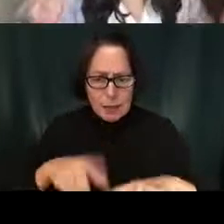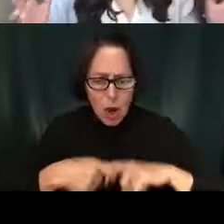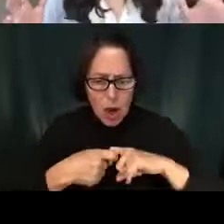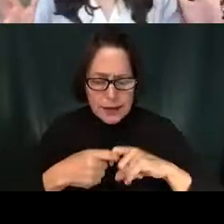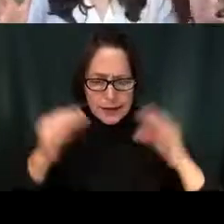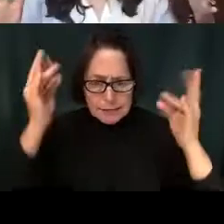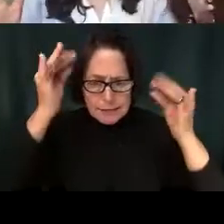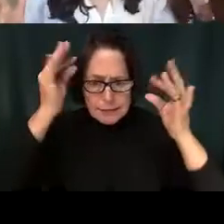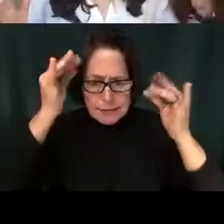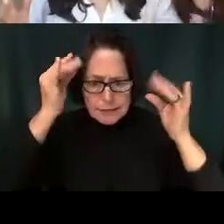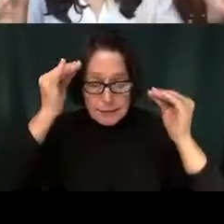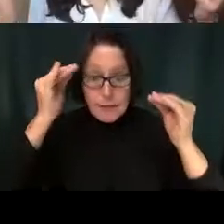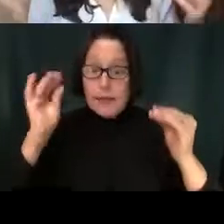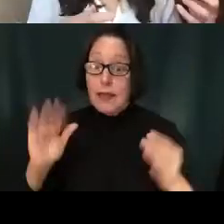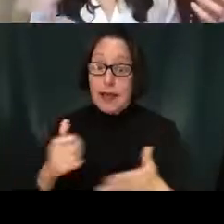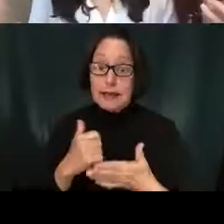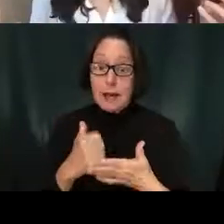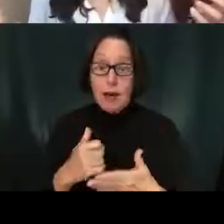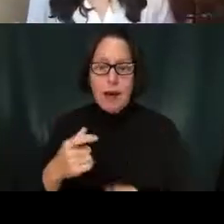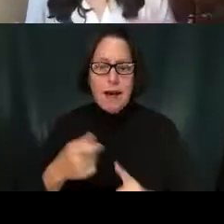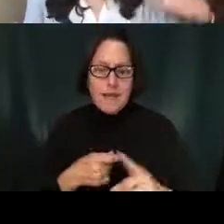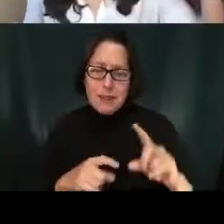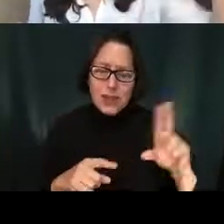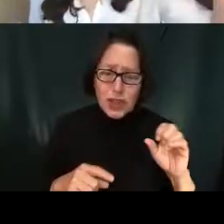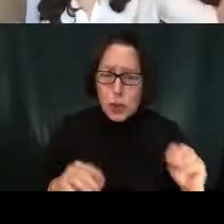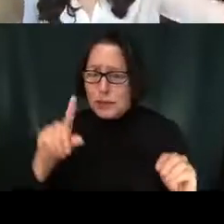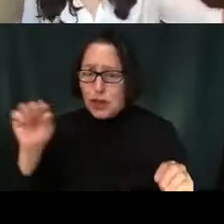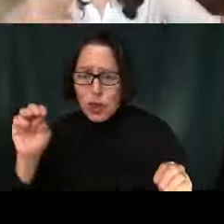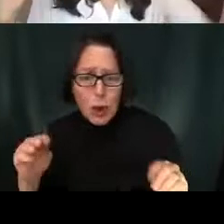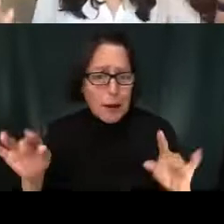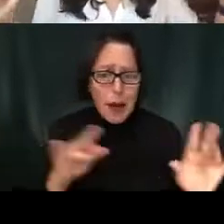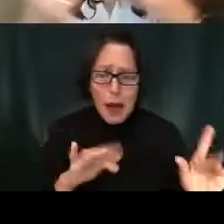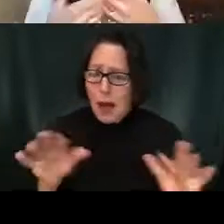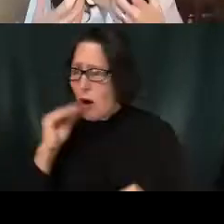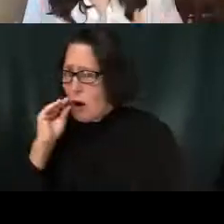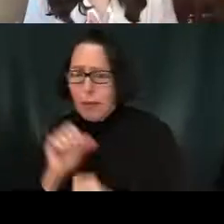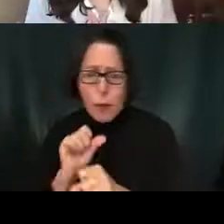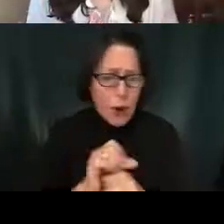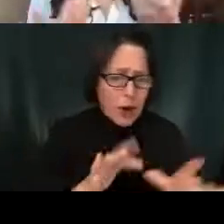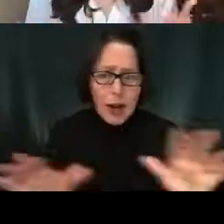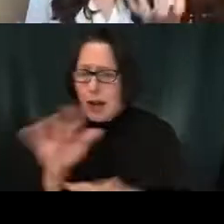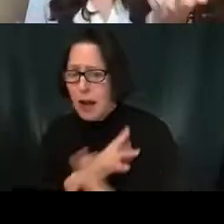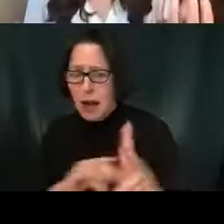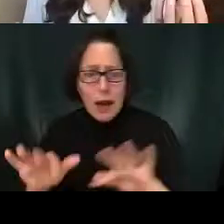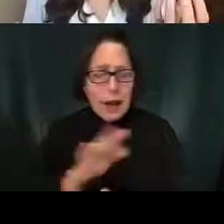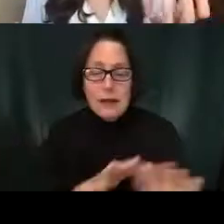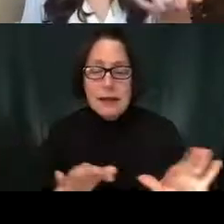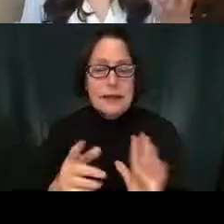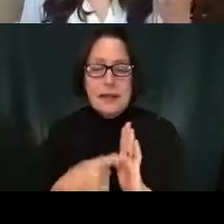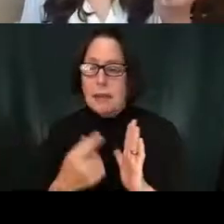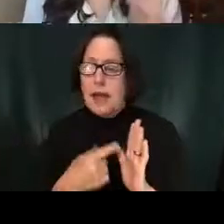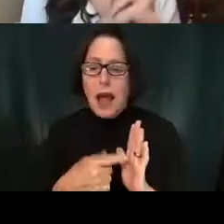and this is really helpful when we're like going from Zoom meeting to Zoom meeting. You have home and then work and it's all mixed up. Sometimes you're